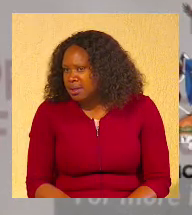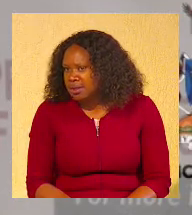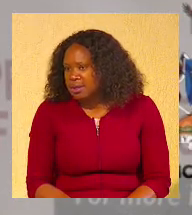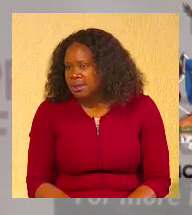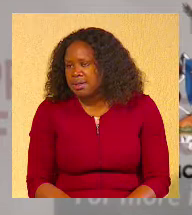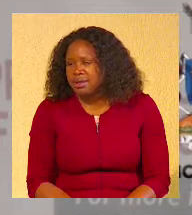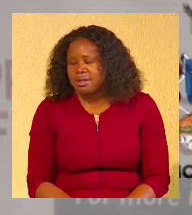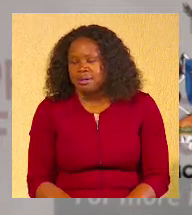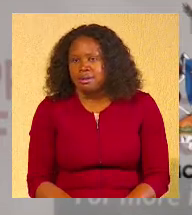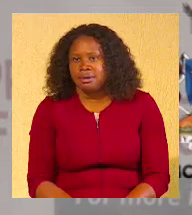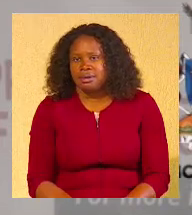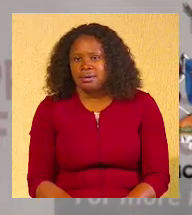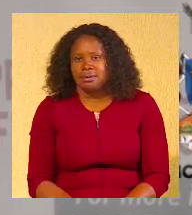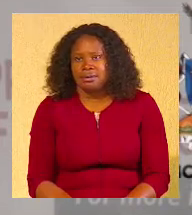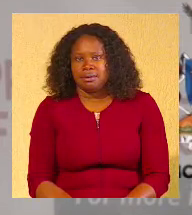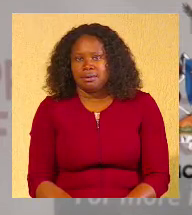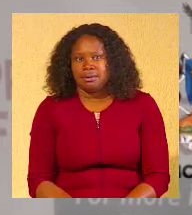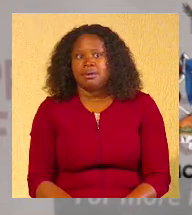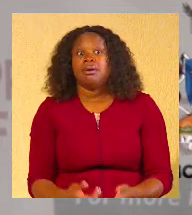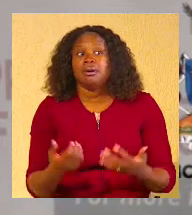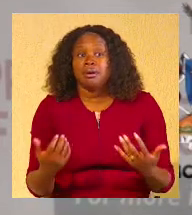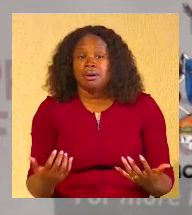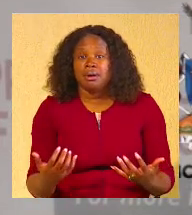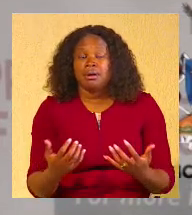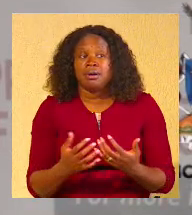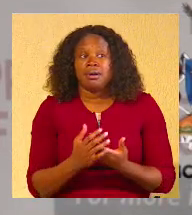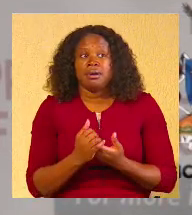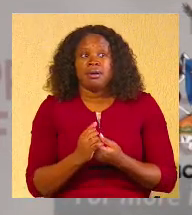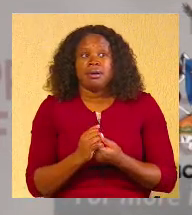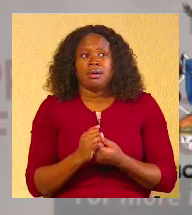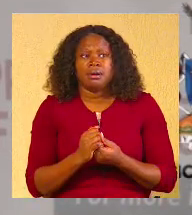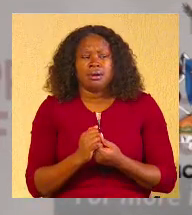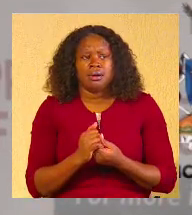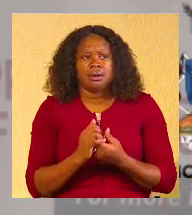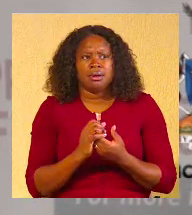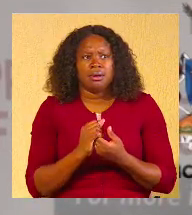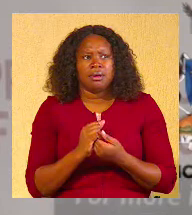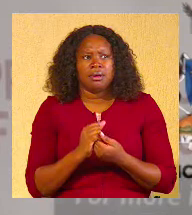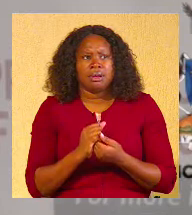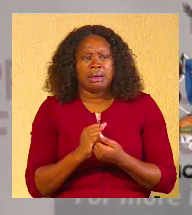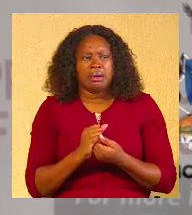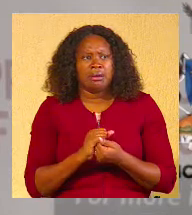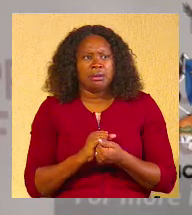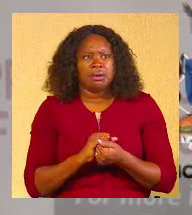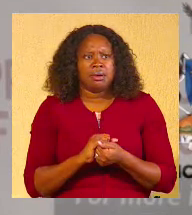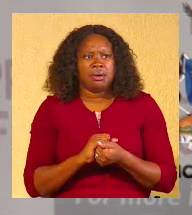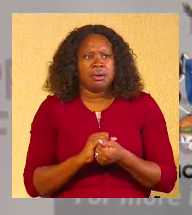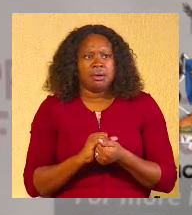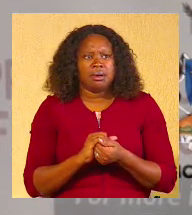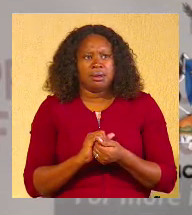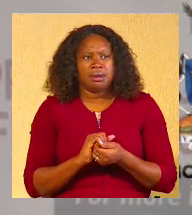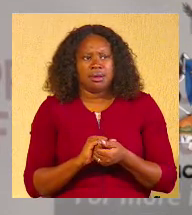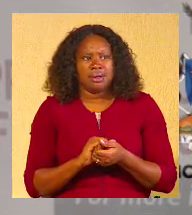has to follow if you are looking to be employed for the temporary or for the moment, just to help